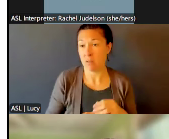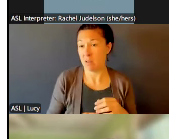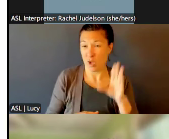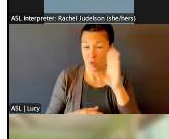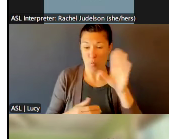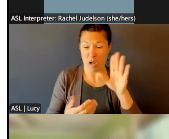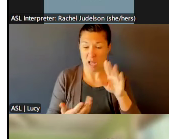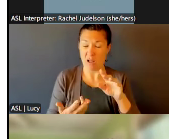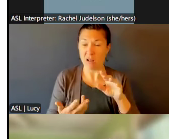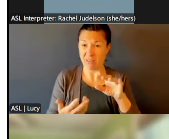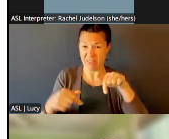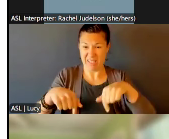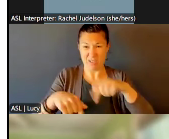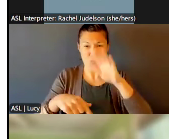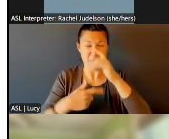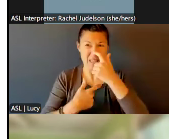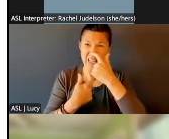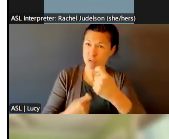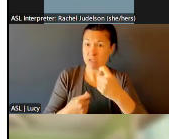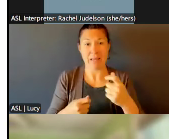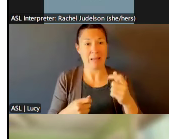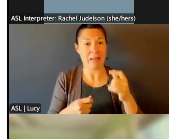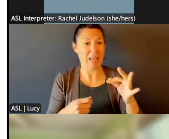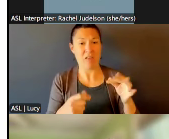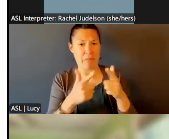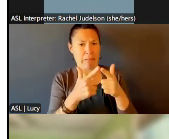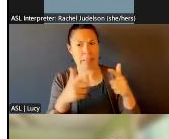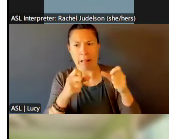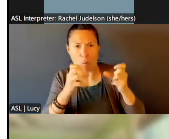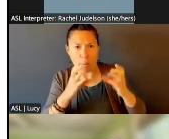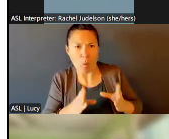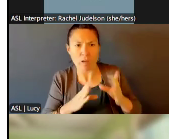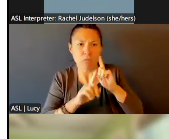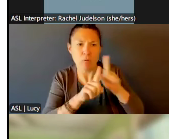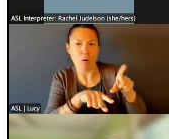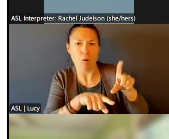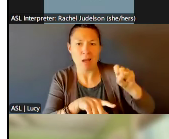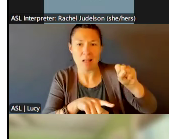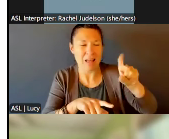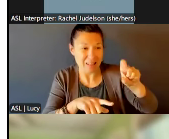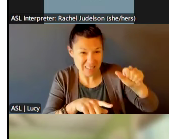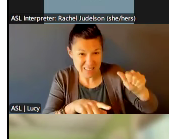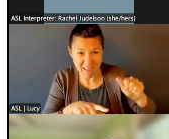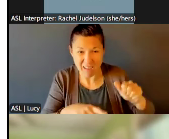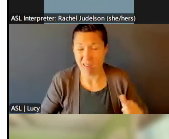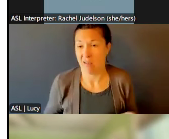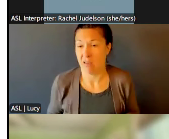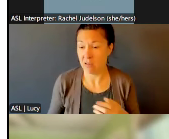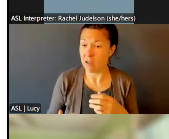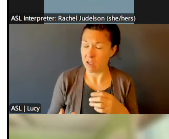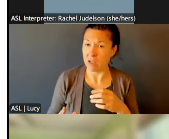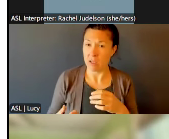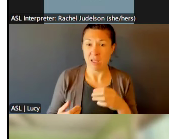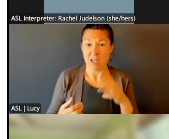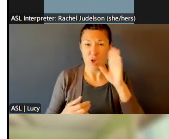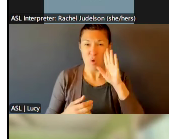to a community of linguists that will be at the LSA meeting? Is it important to the field of